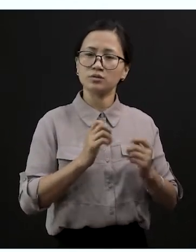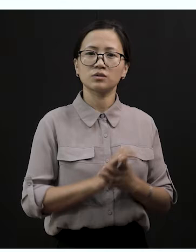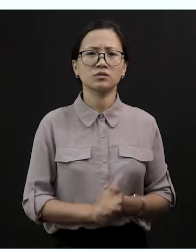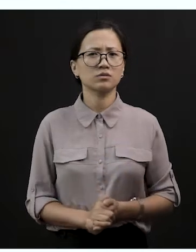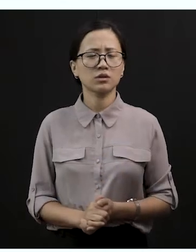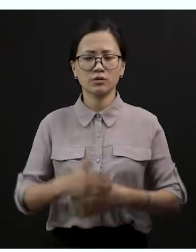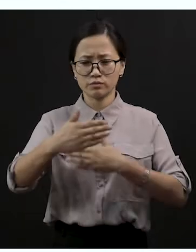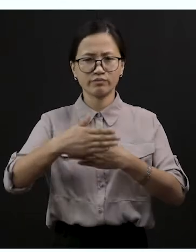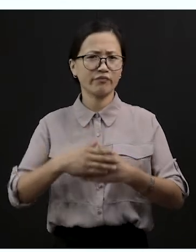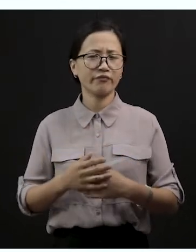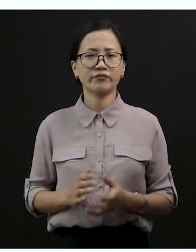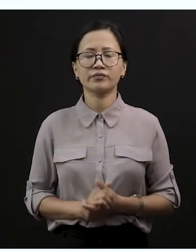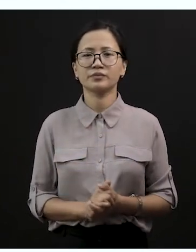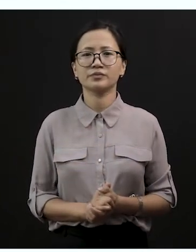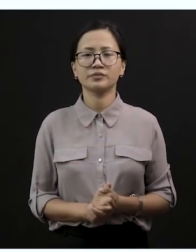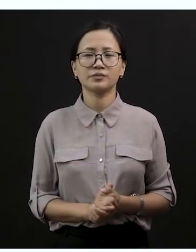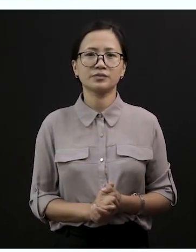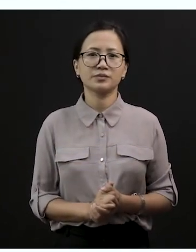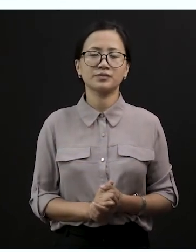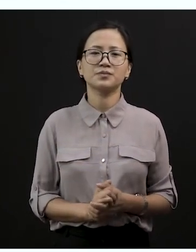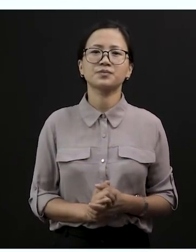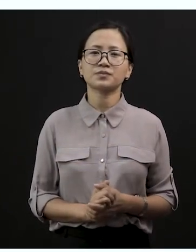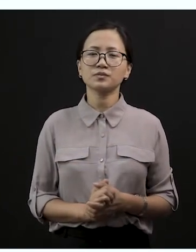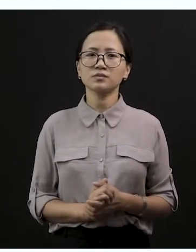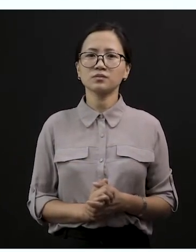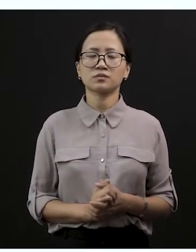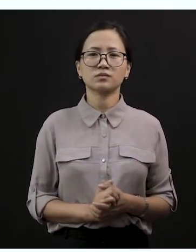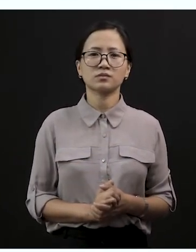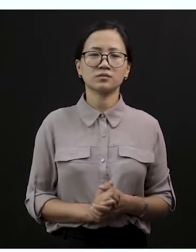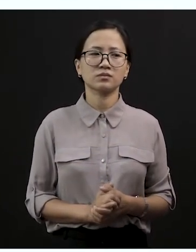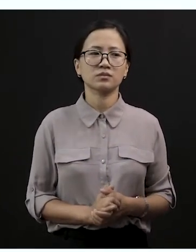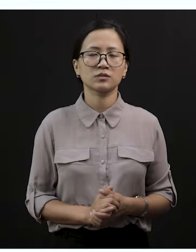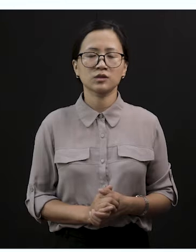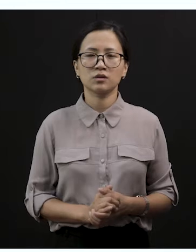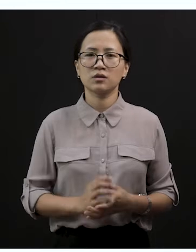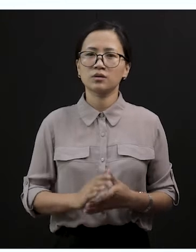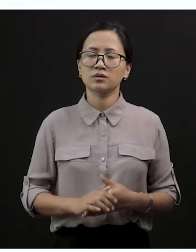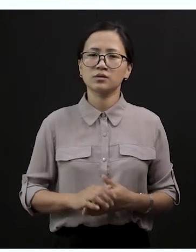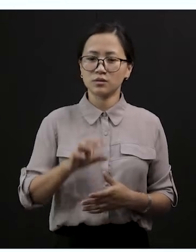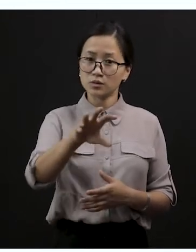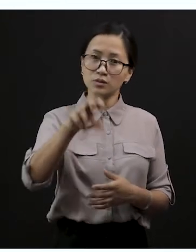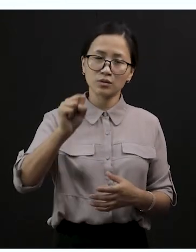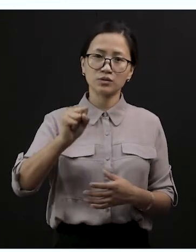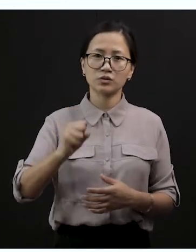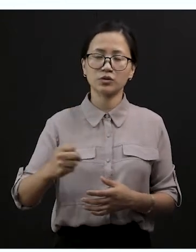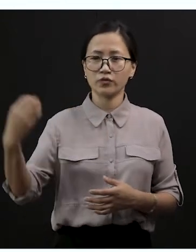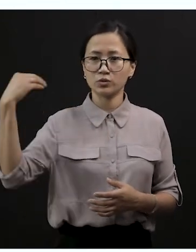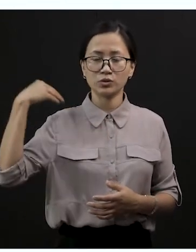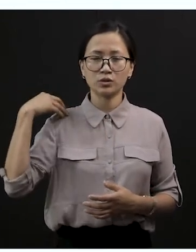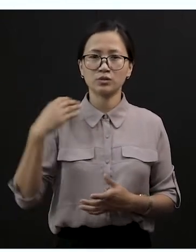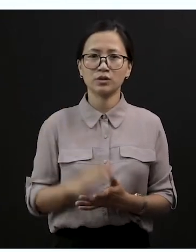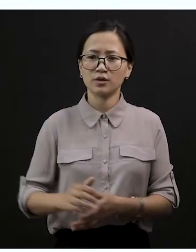very angry, so he got Lima from his shoulder. Shoulder is this part, right? So he got Lima from the